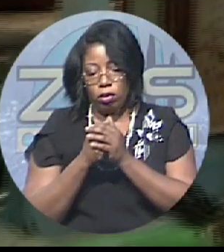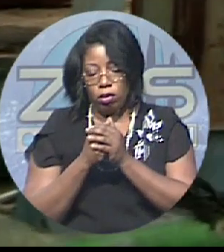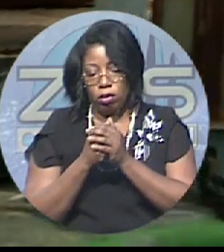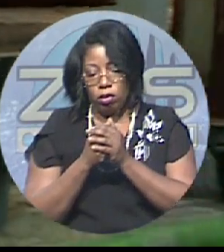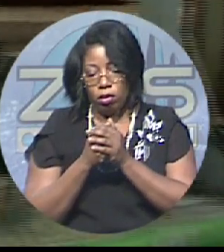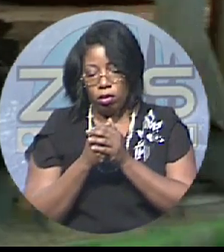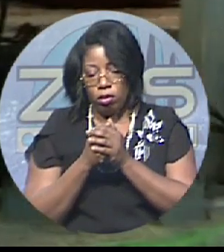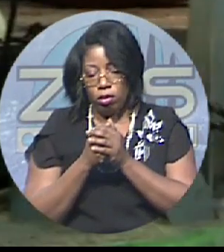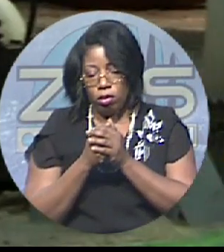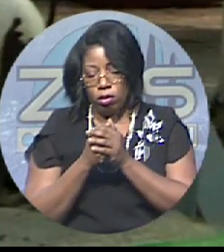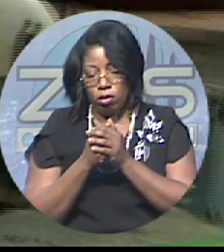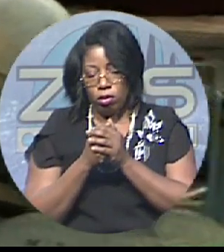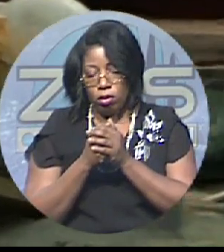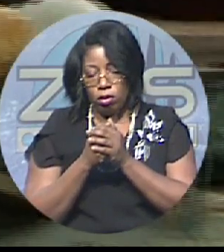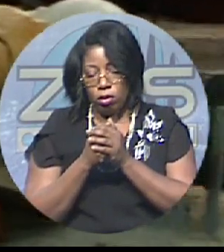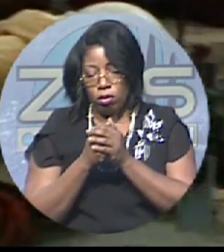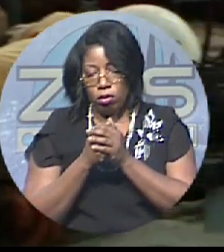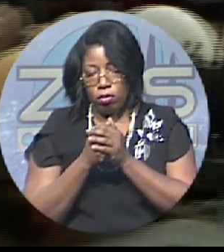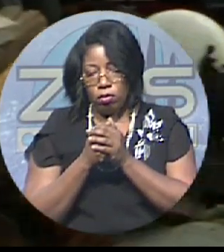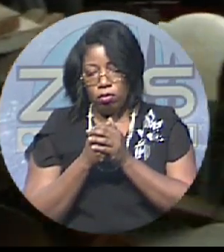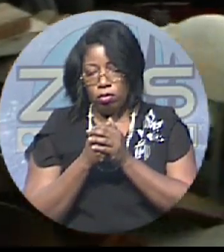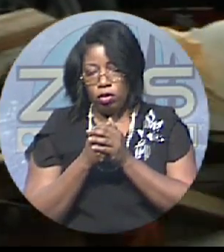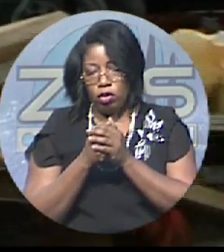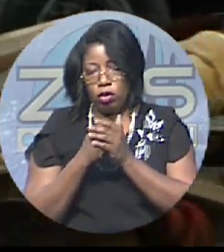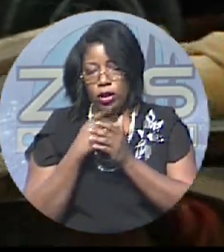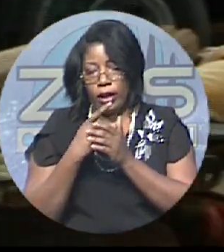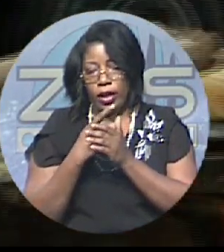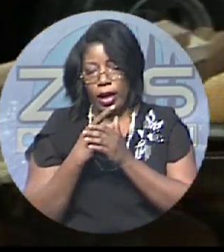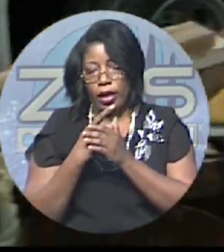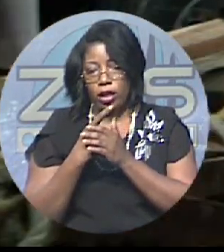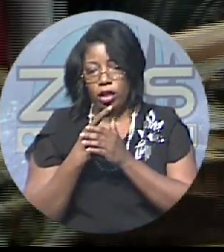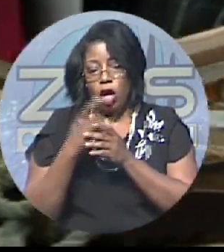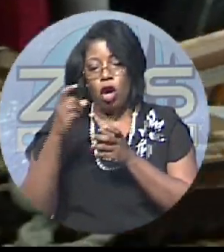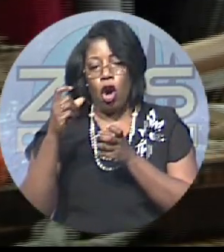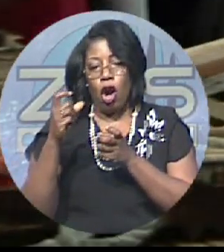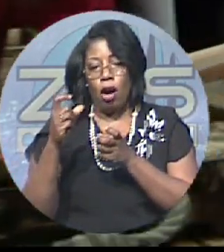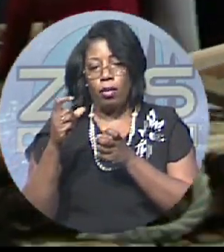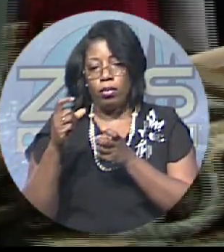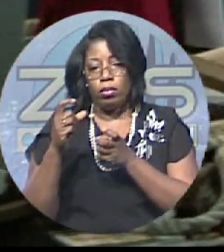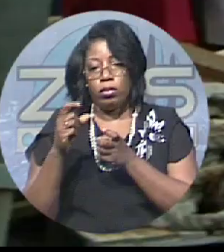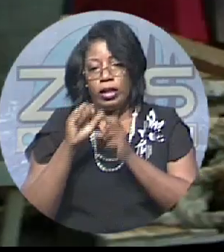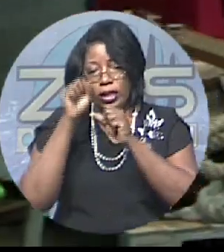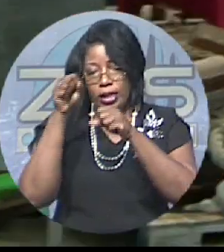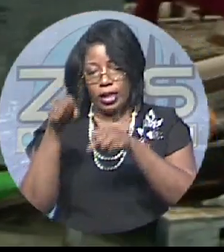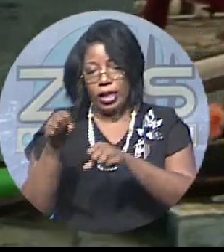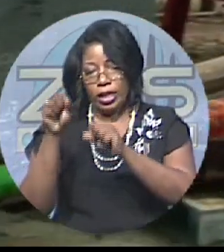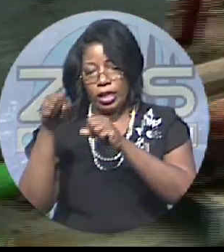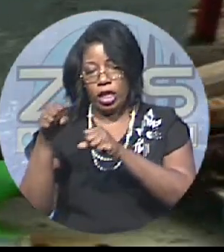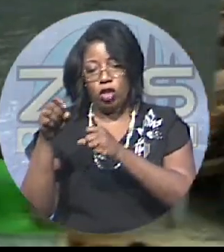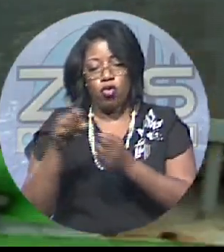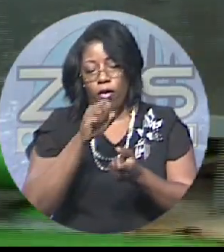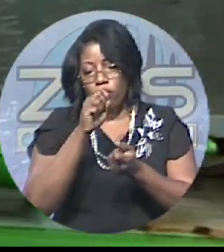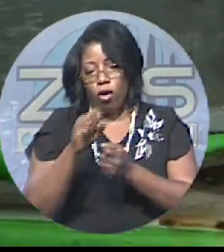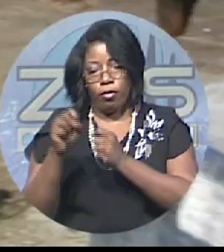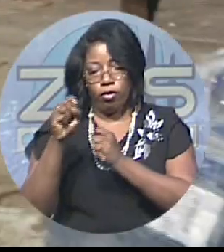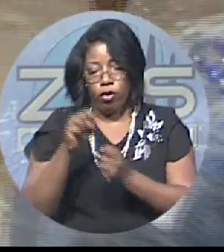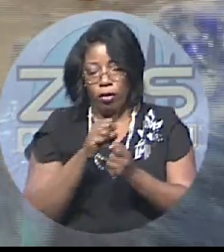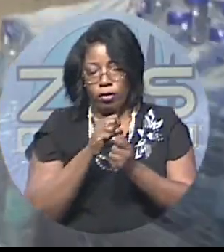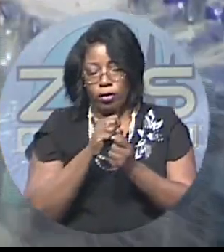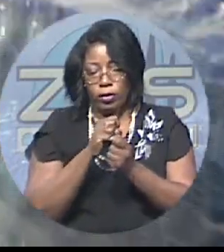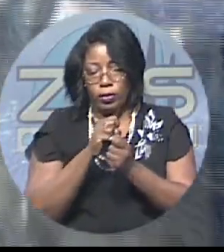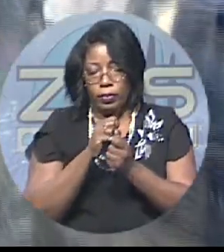of the southwest. So it's really choppy out there? Yep, but slowly but surely we'll be all right. We'll make